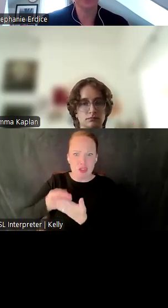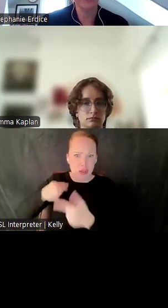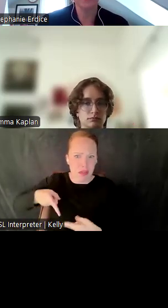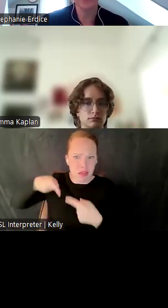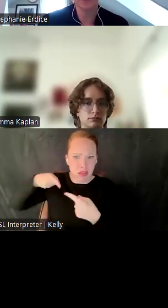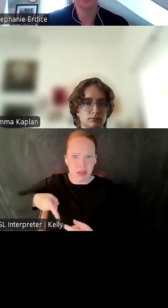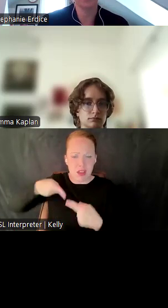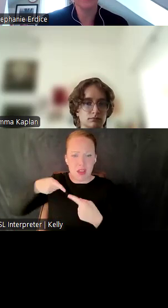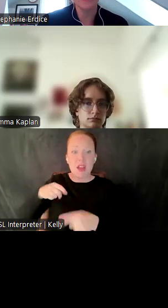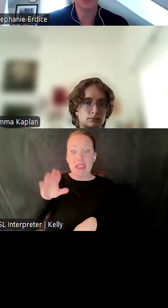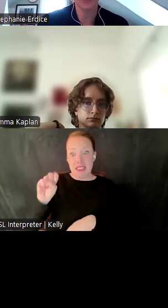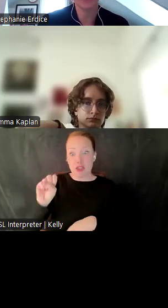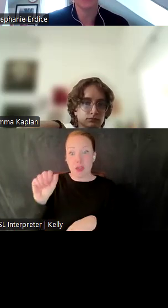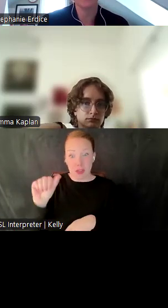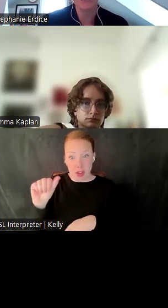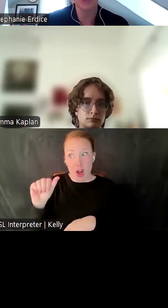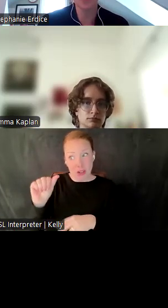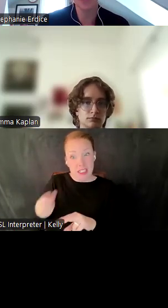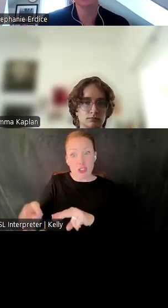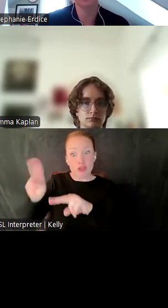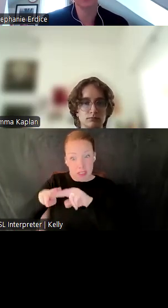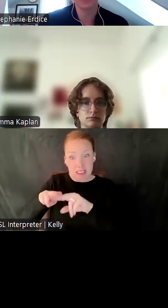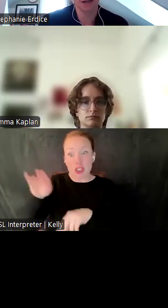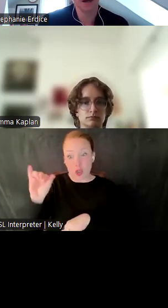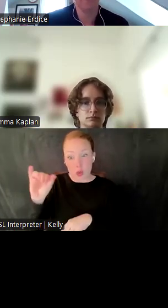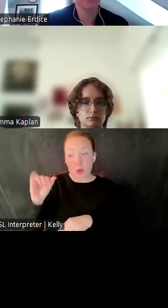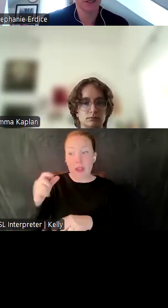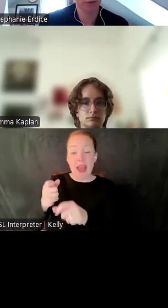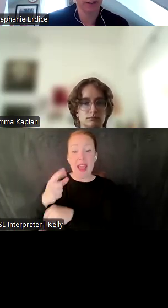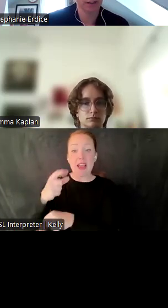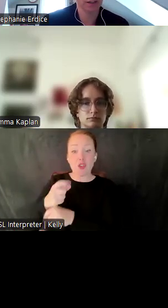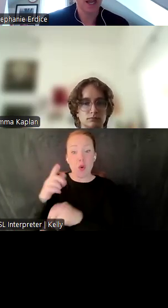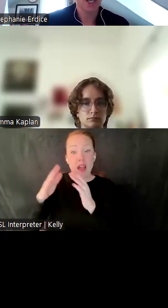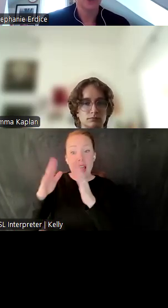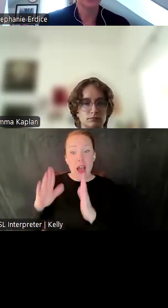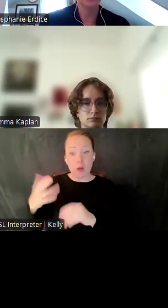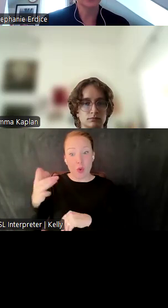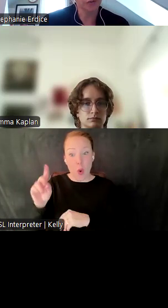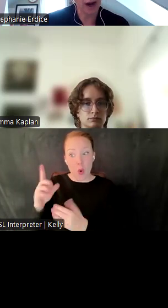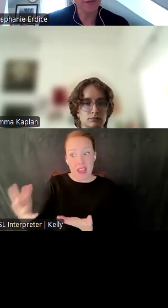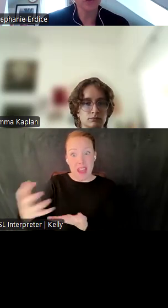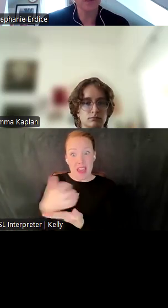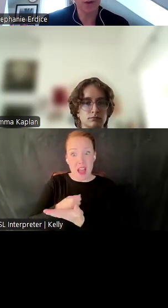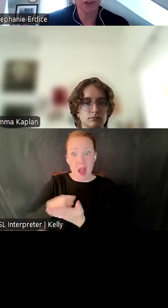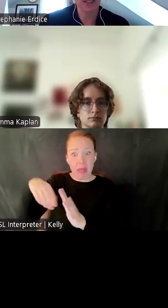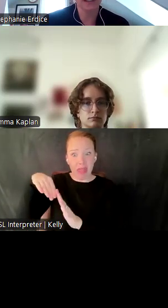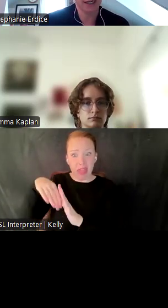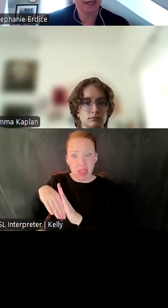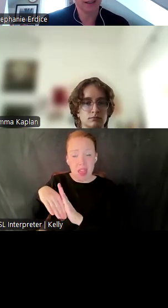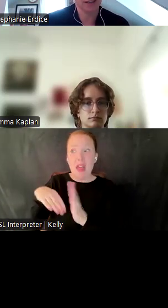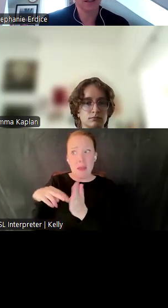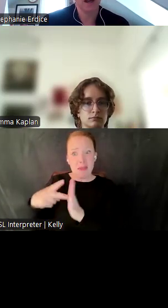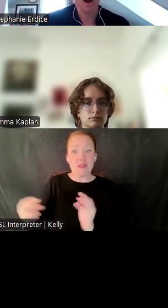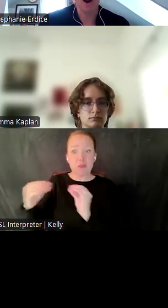assault increases as annual household income decreases. So survivors with